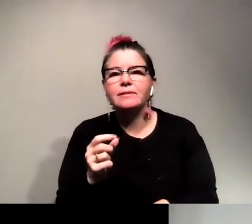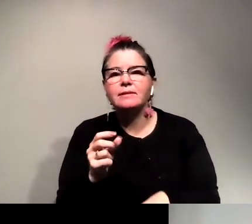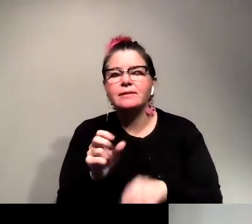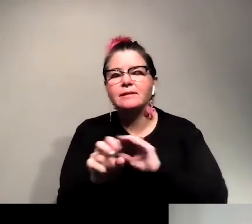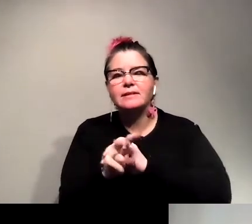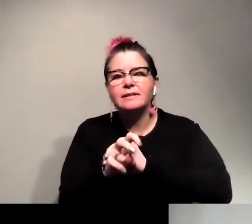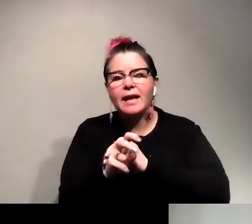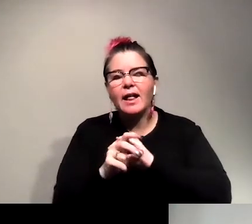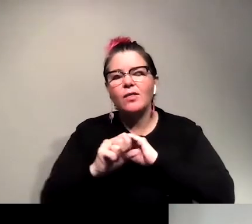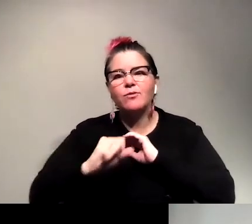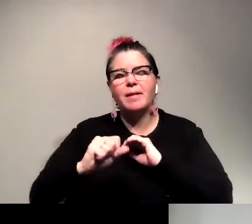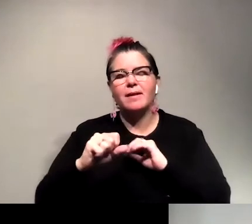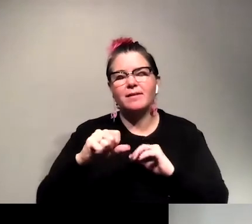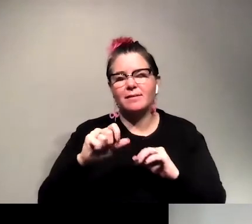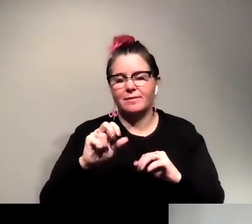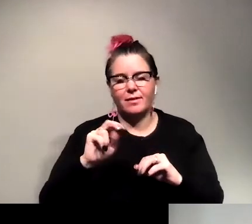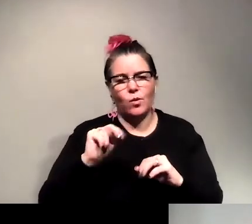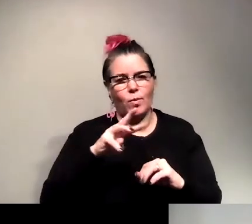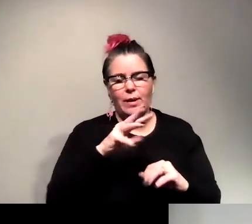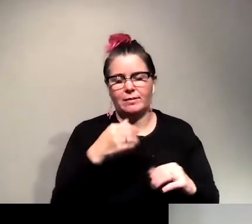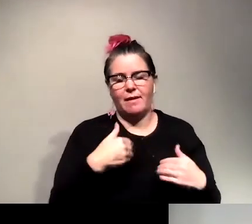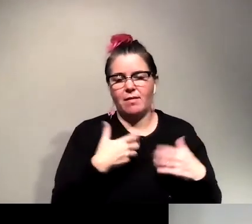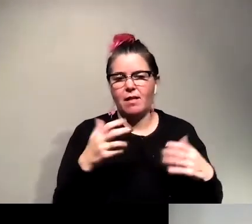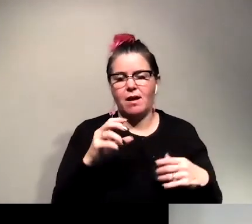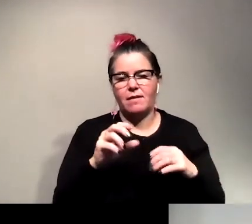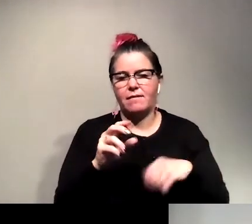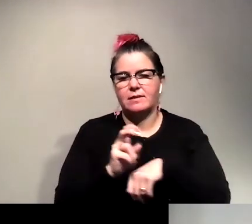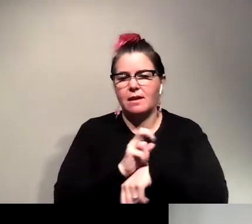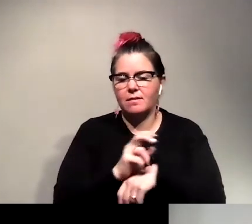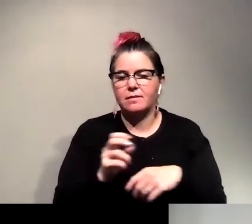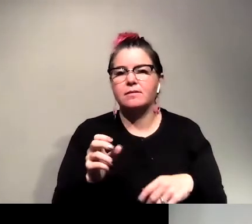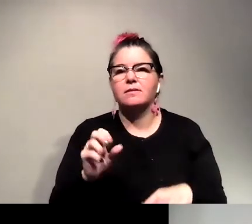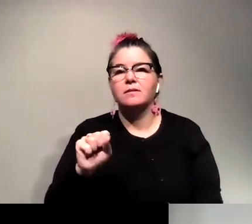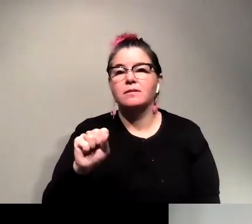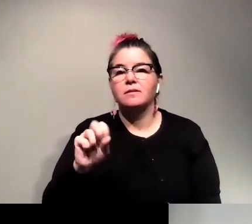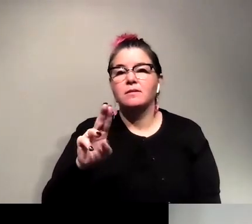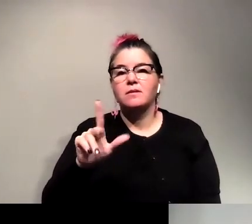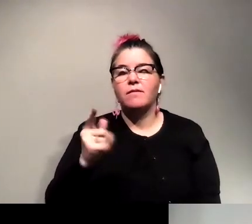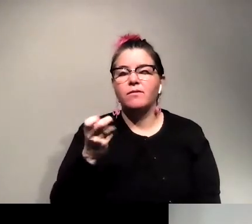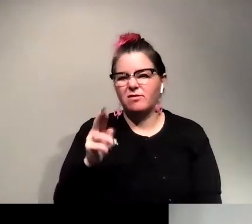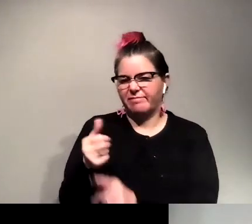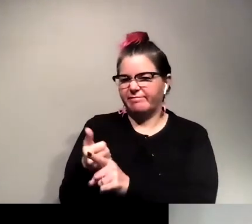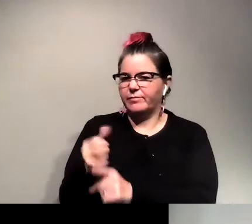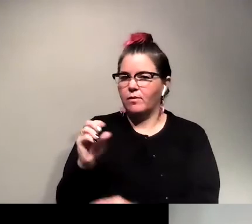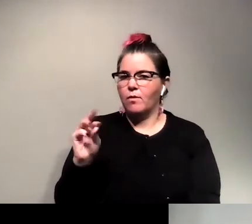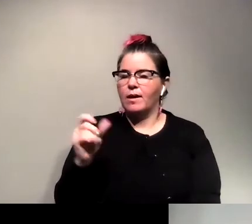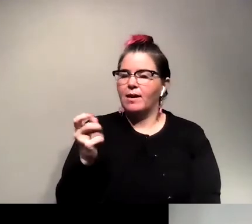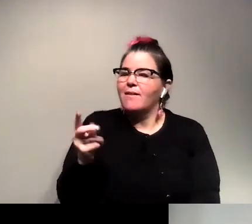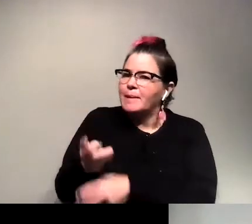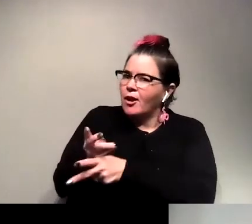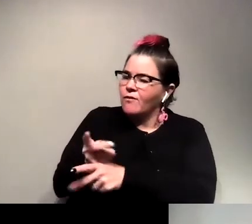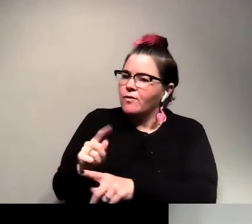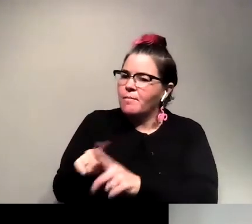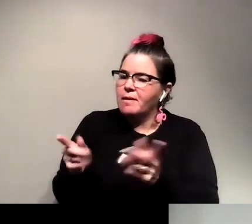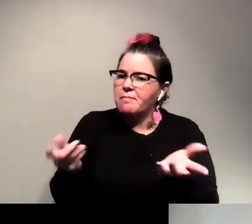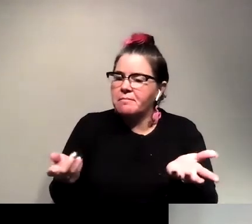to apply. I think Pacific Northwest, that's something we really deal with a lot. Or a sulfur. Sulfur is organic. Got to be careful still. But